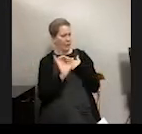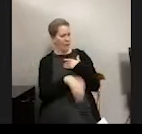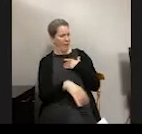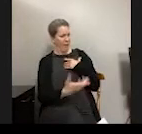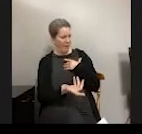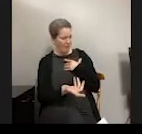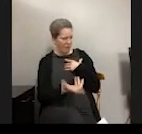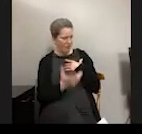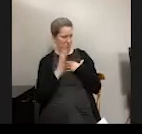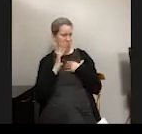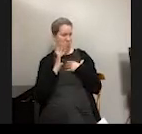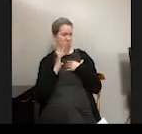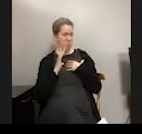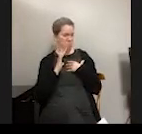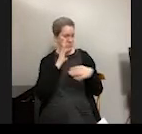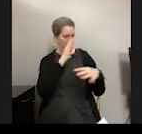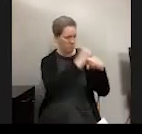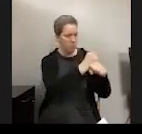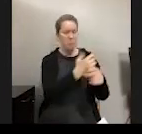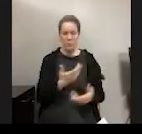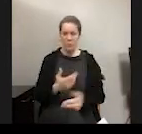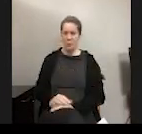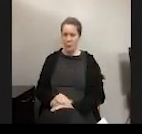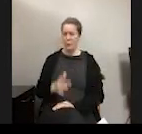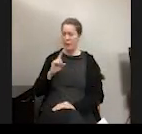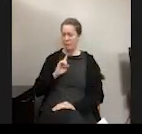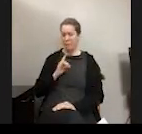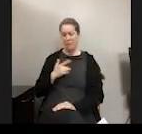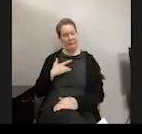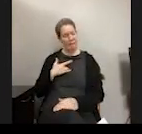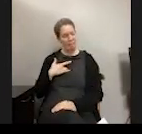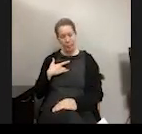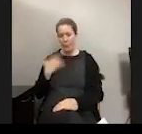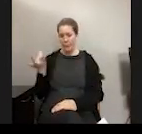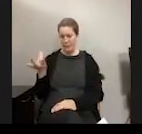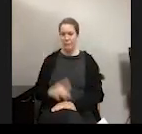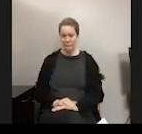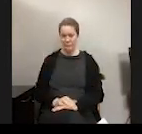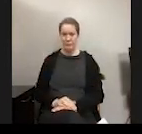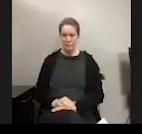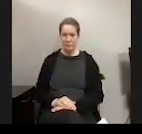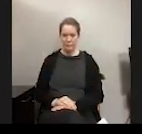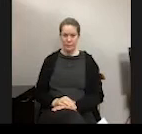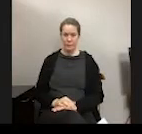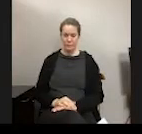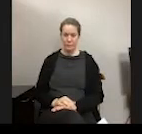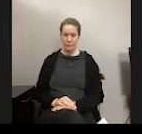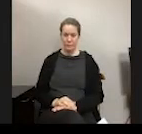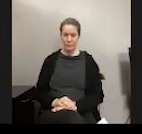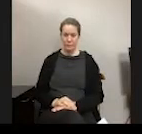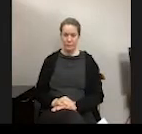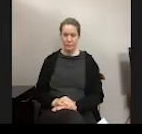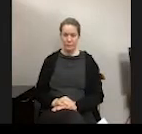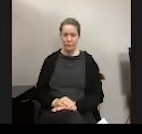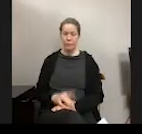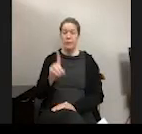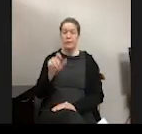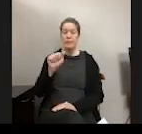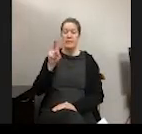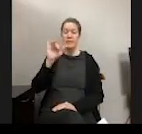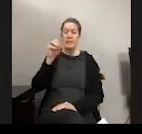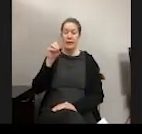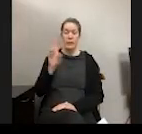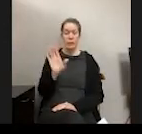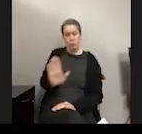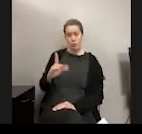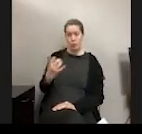So that's one aspect I just find thrilling. Mm-hmm. I love the question, David, and